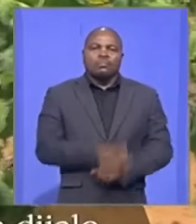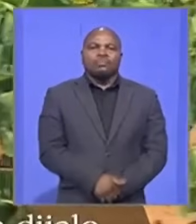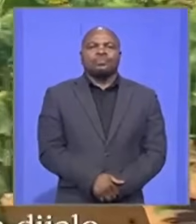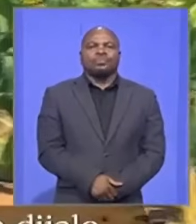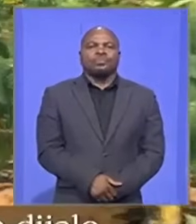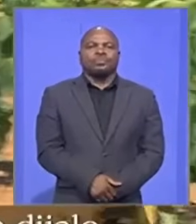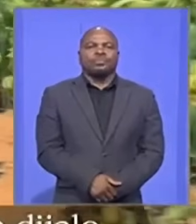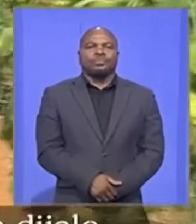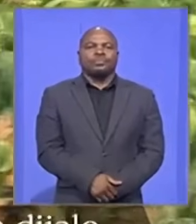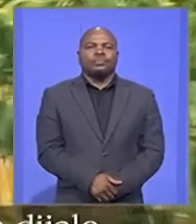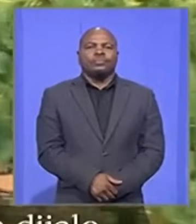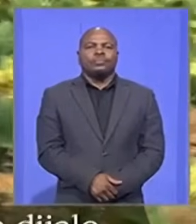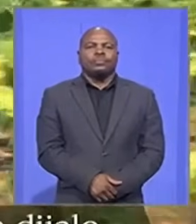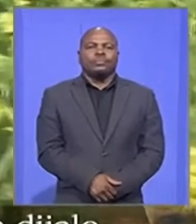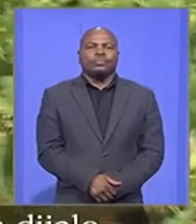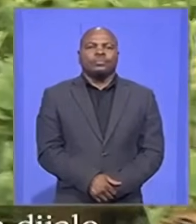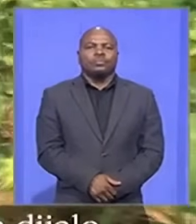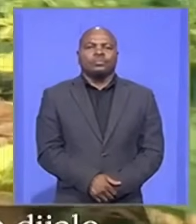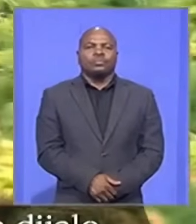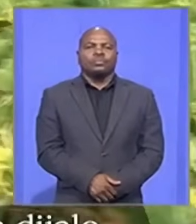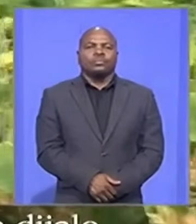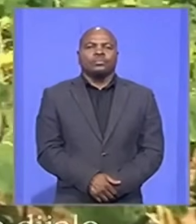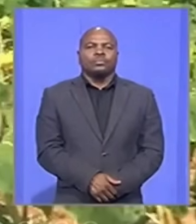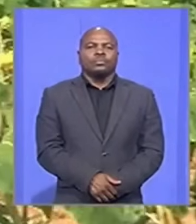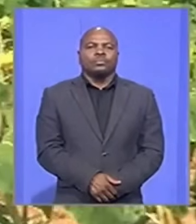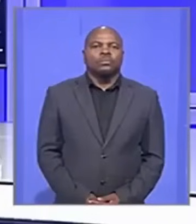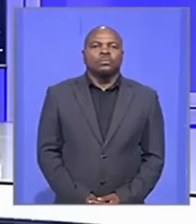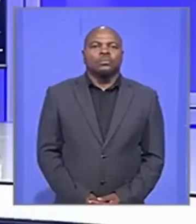tsa SABC mo Moefontein.